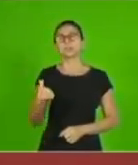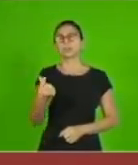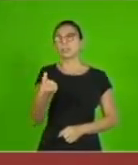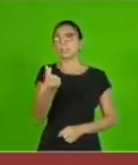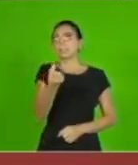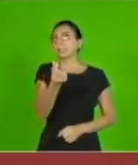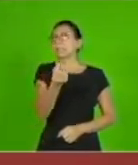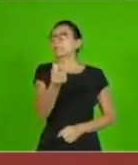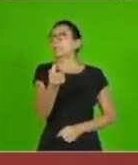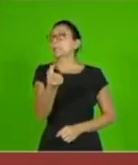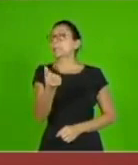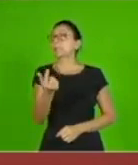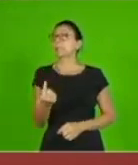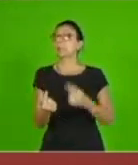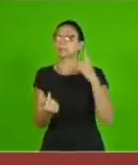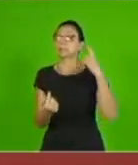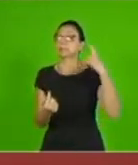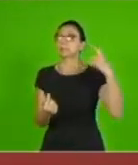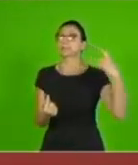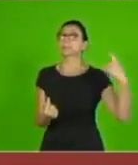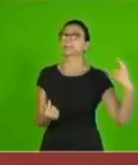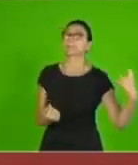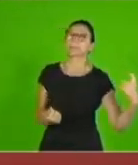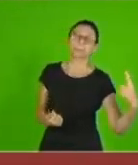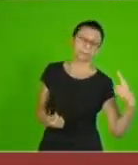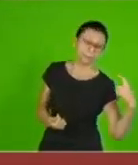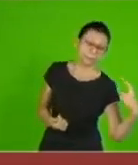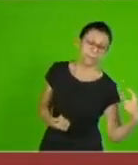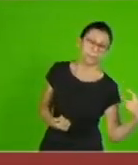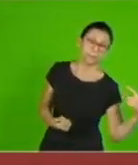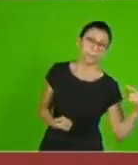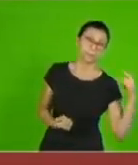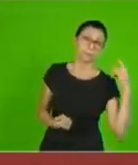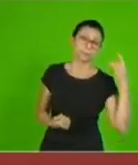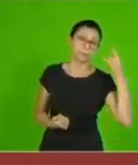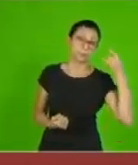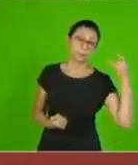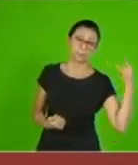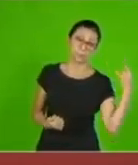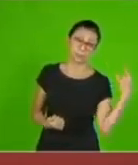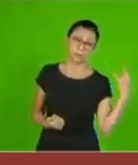down, passing on. And that's what man